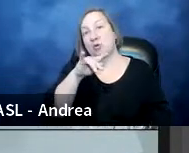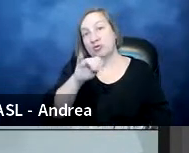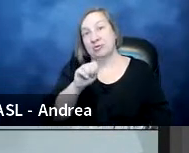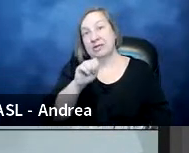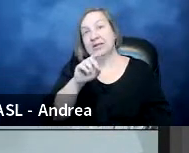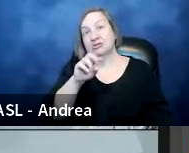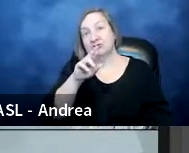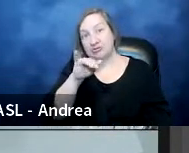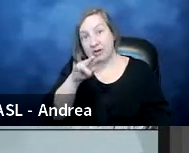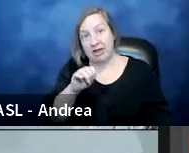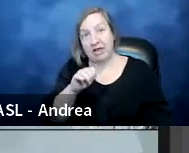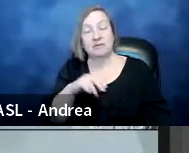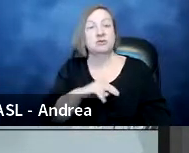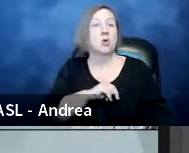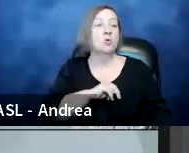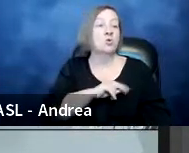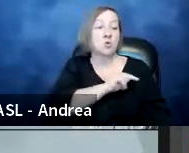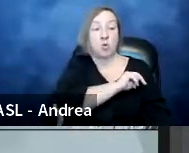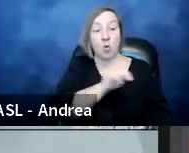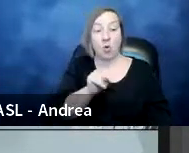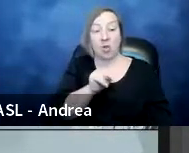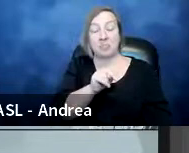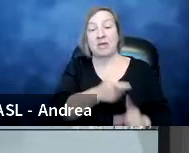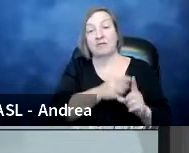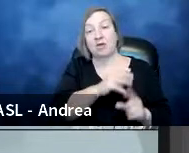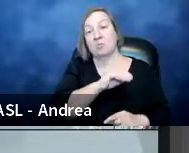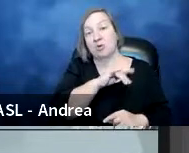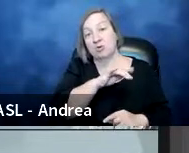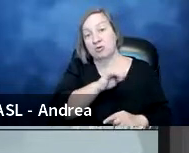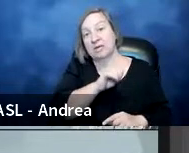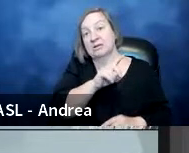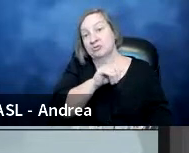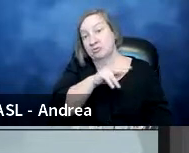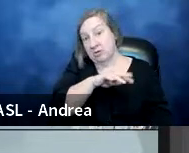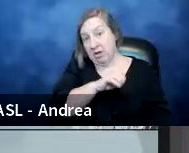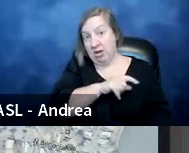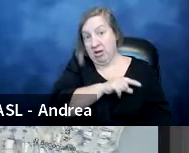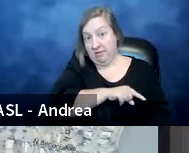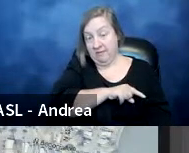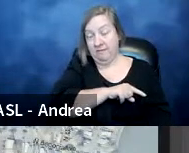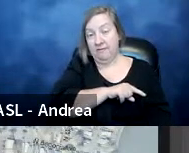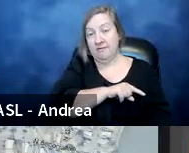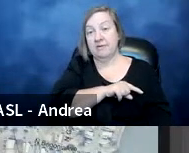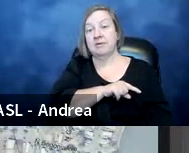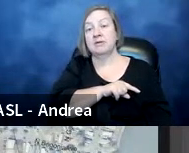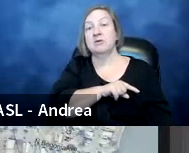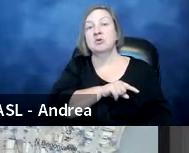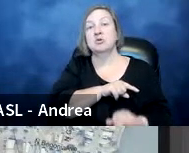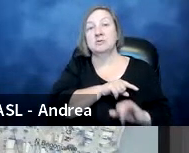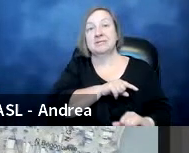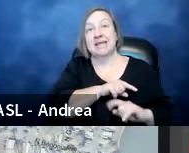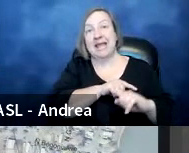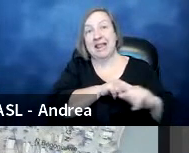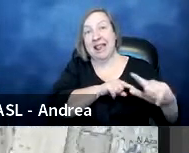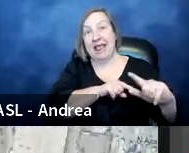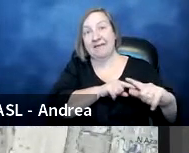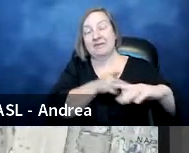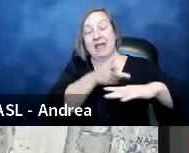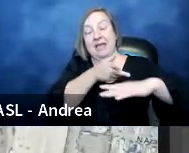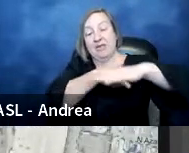coming northbound, you take Marine Drive. I'll zoom in just a little bit. You stay left at the exit, go